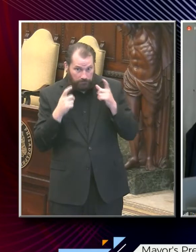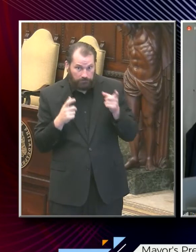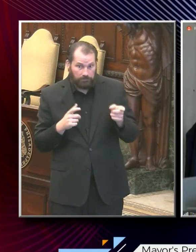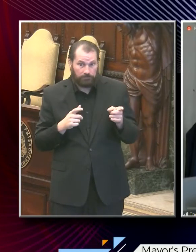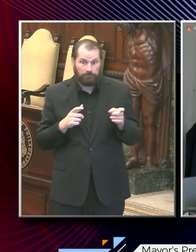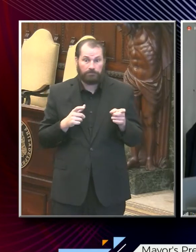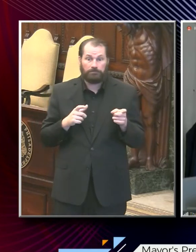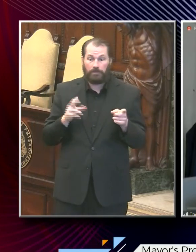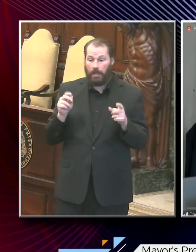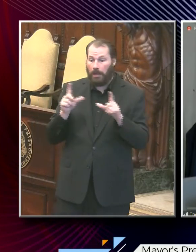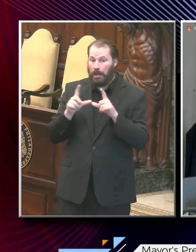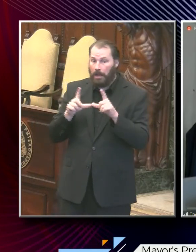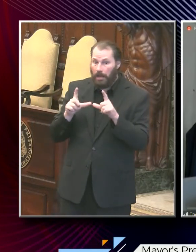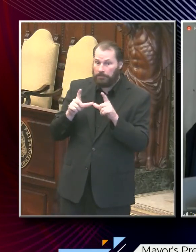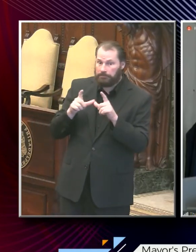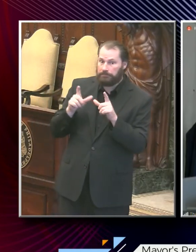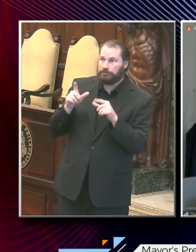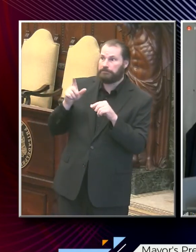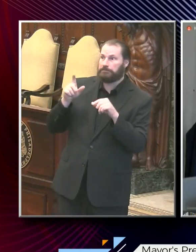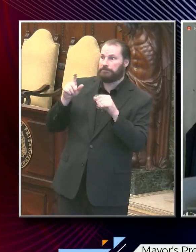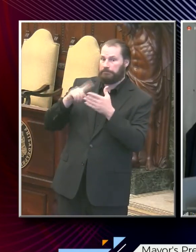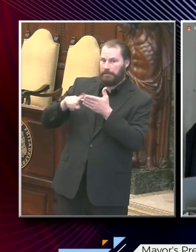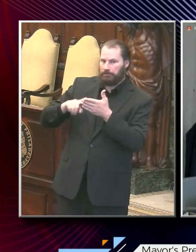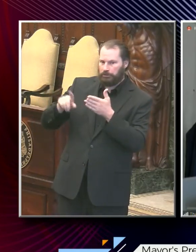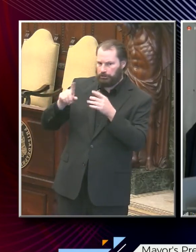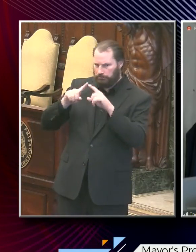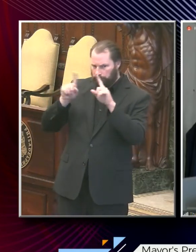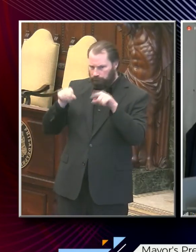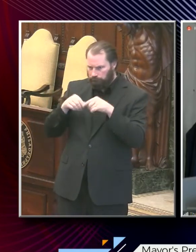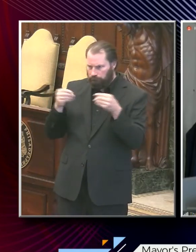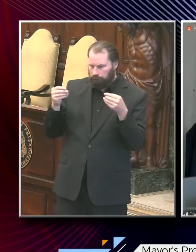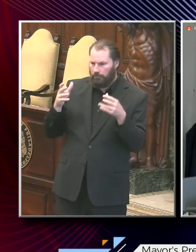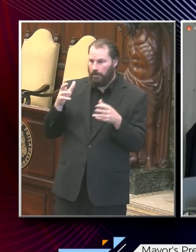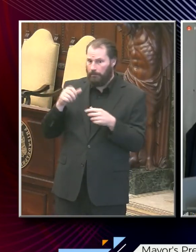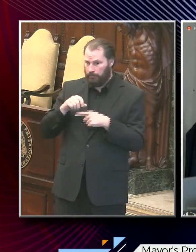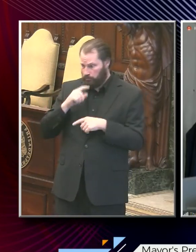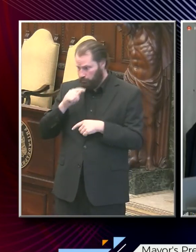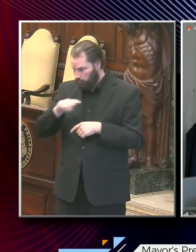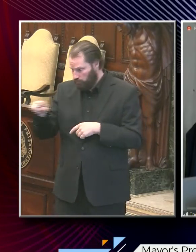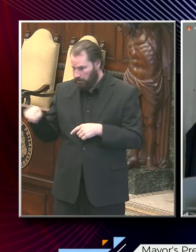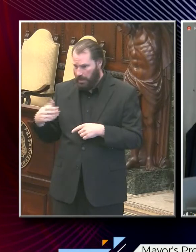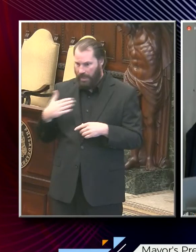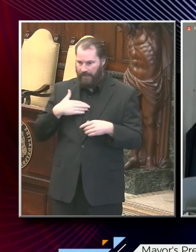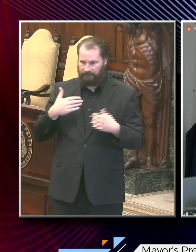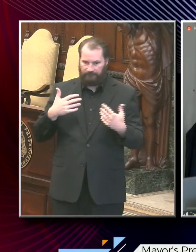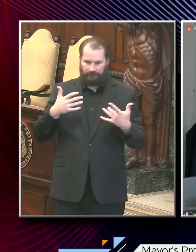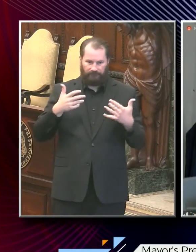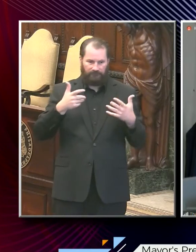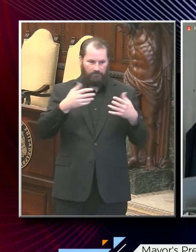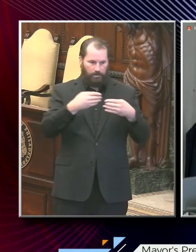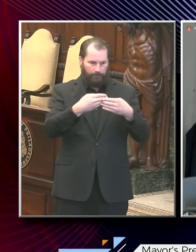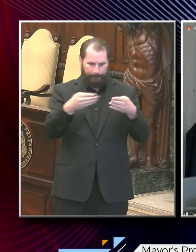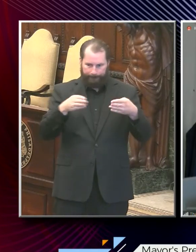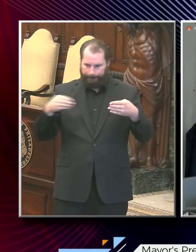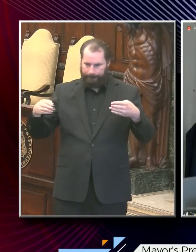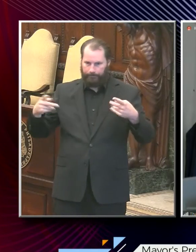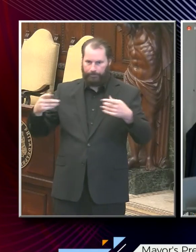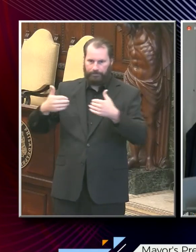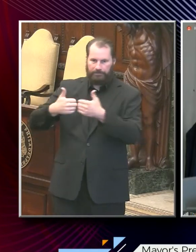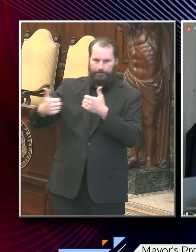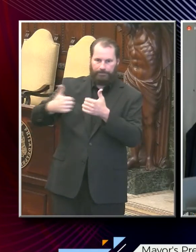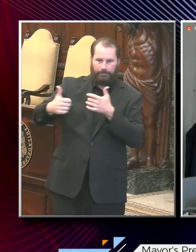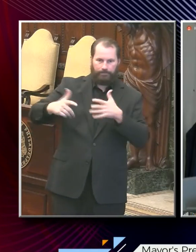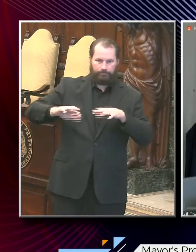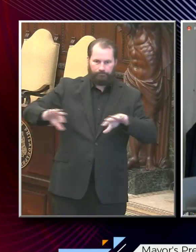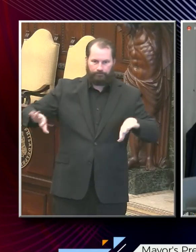they can see if they have barriers around the cash register. There are many things in our guidance which we cannot observe, and